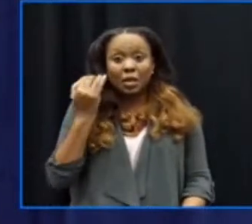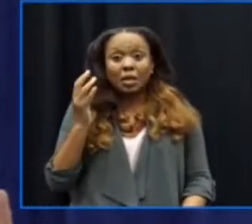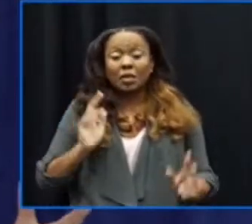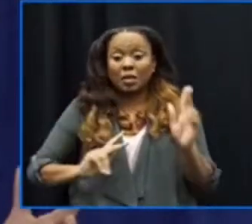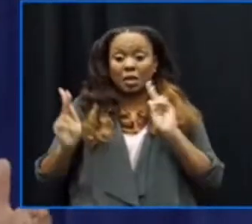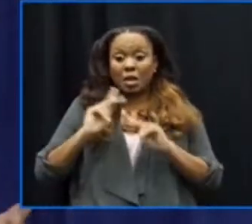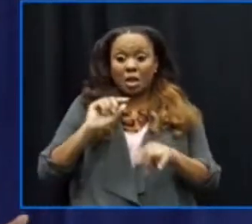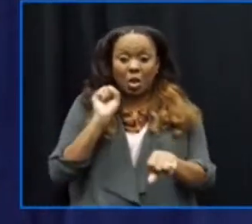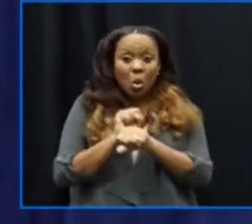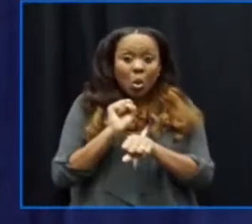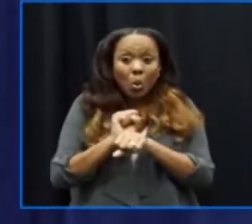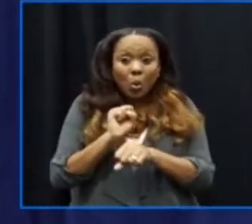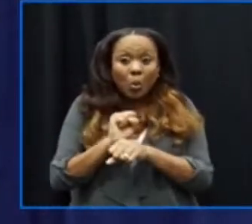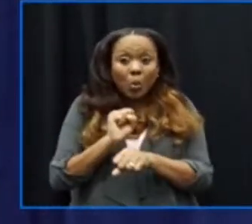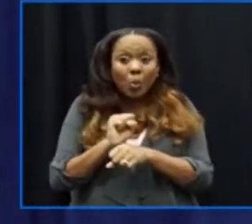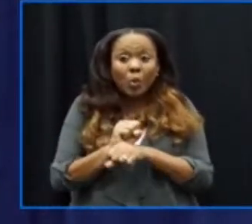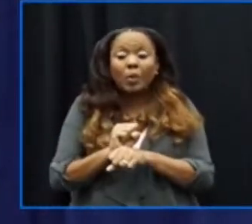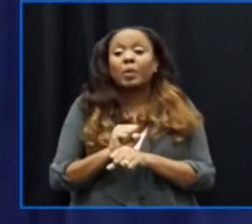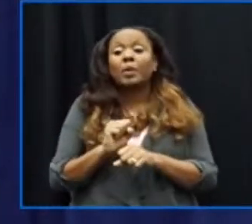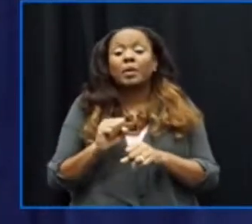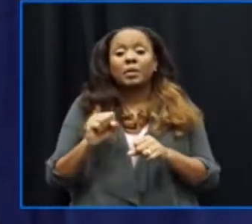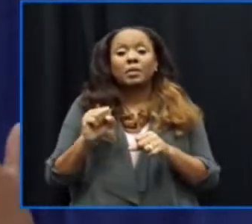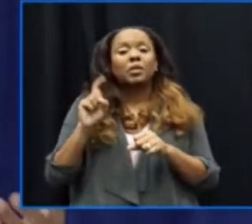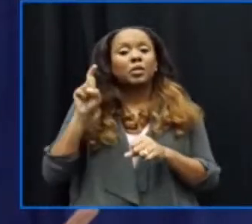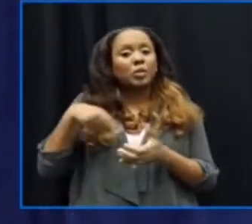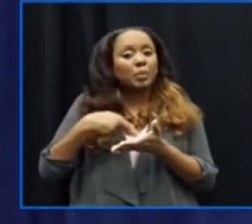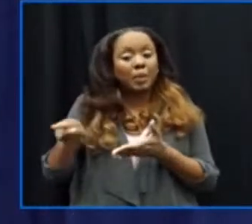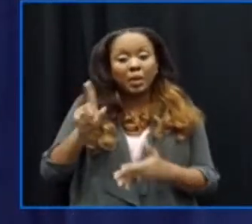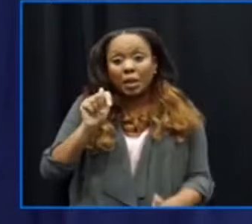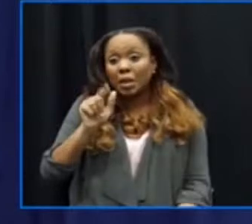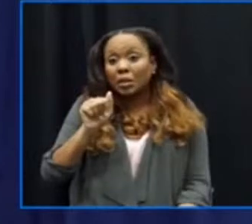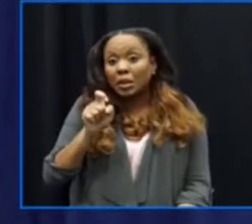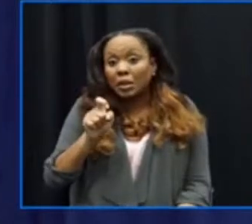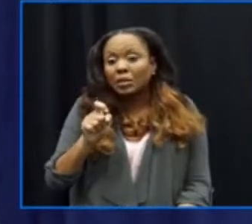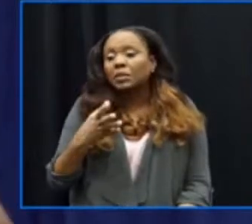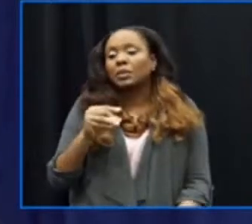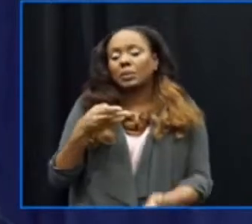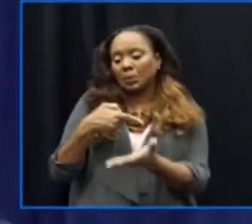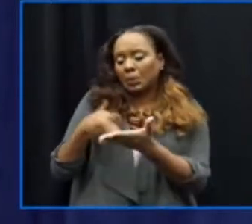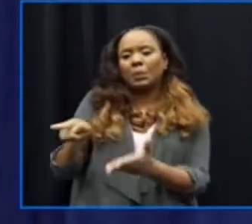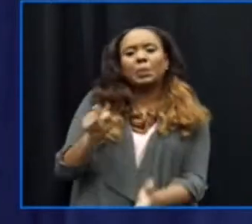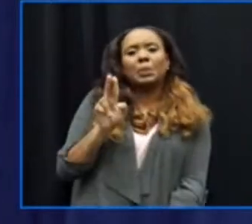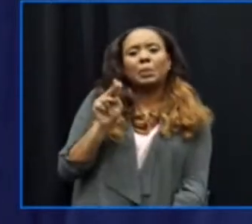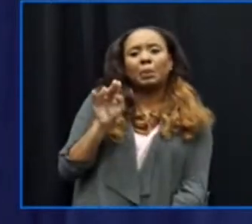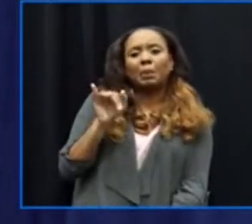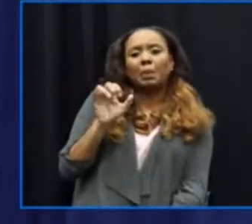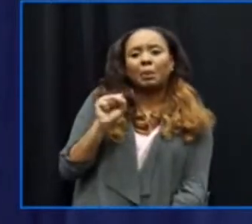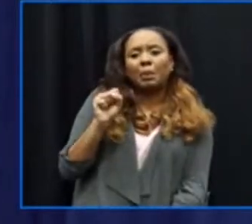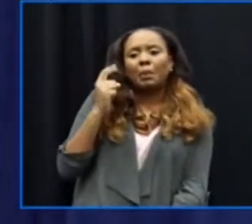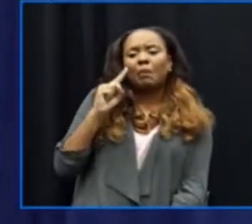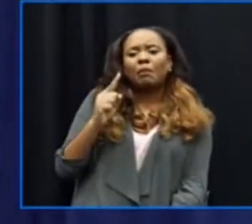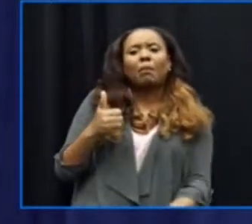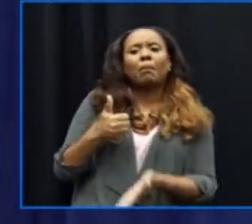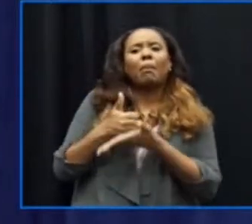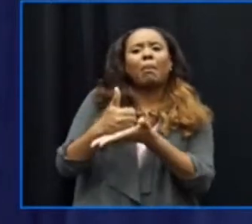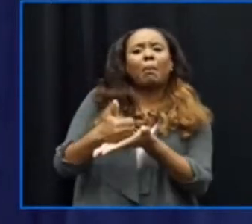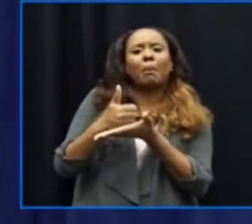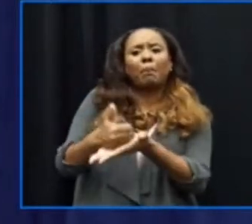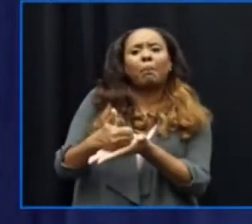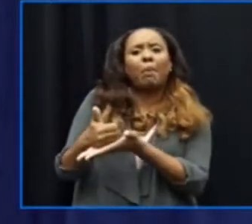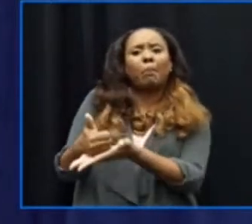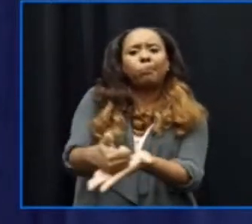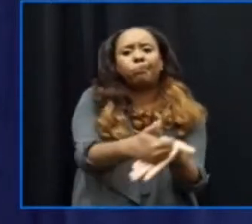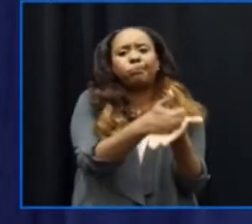expected to pay taxes to the government or pay contributions to NIS in order to help meet the obligations of paying